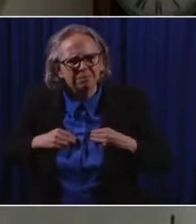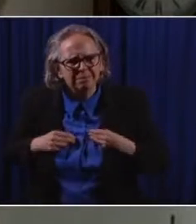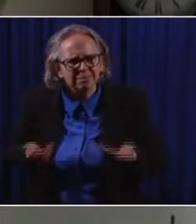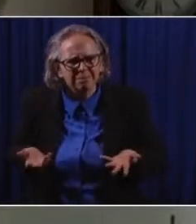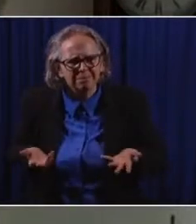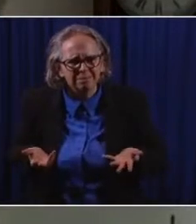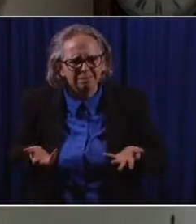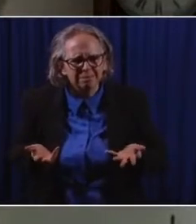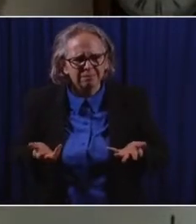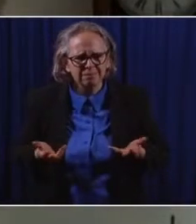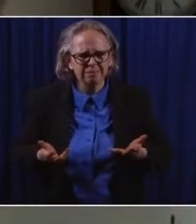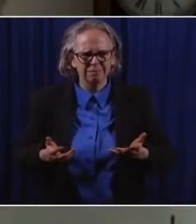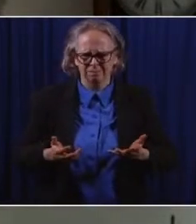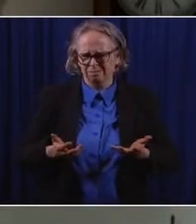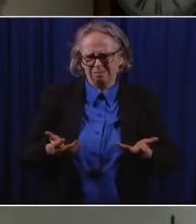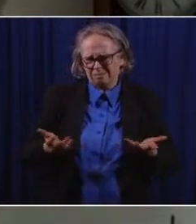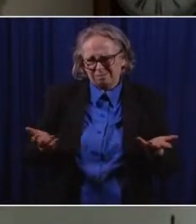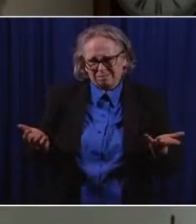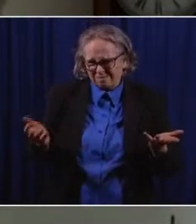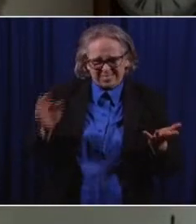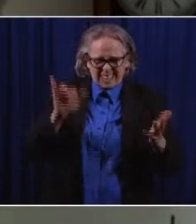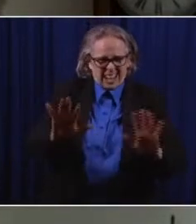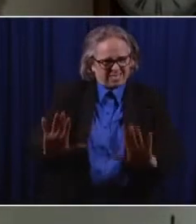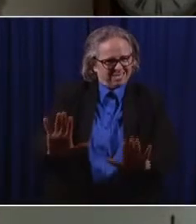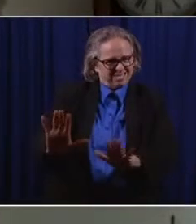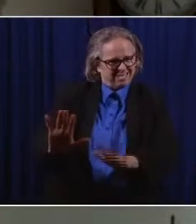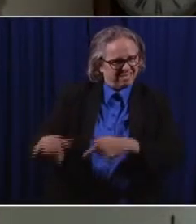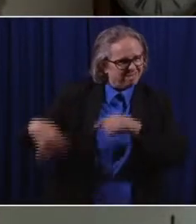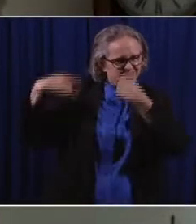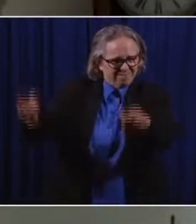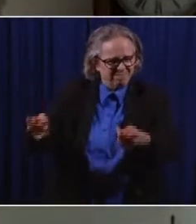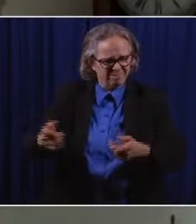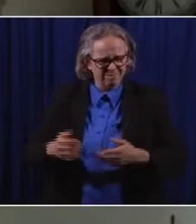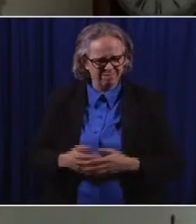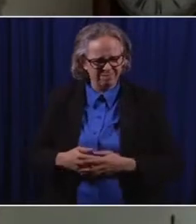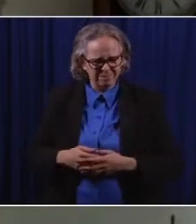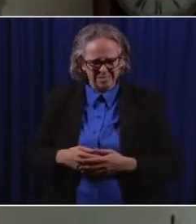look, anything to the contrary is just not right. I mean, no.